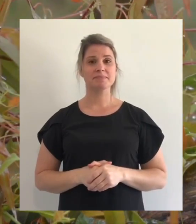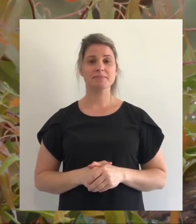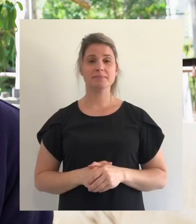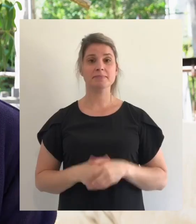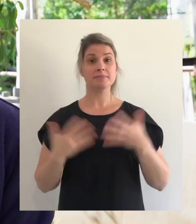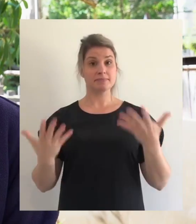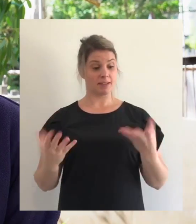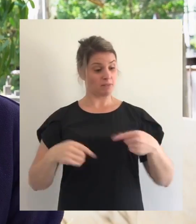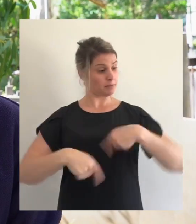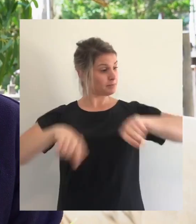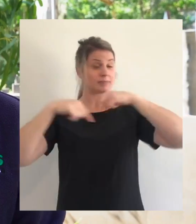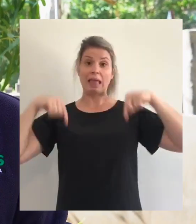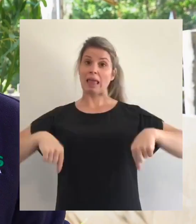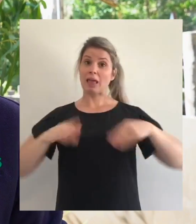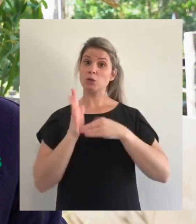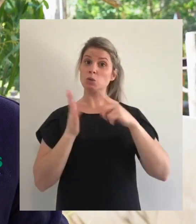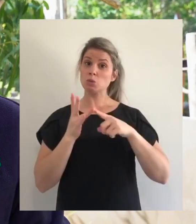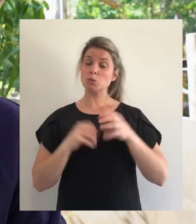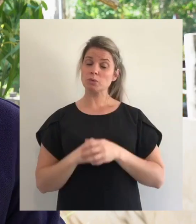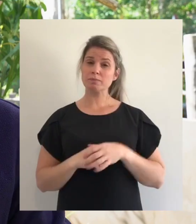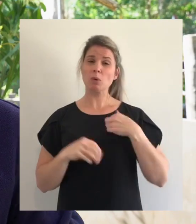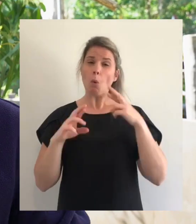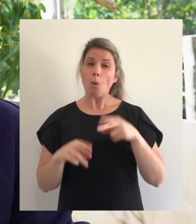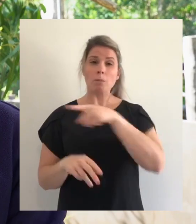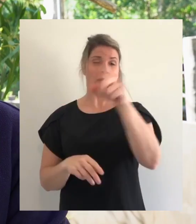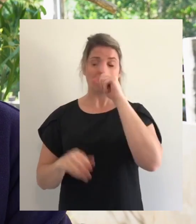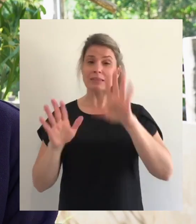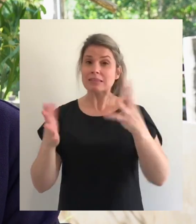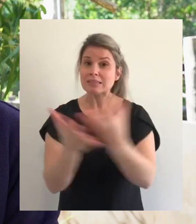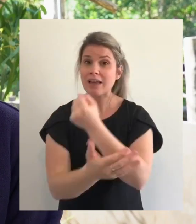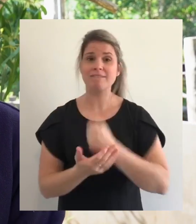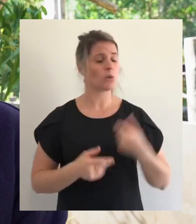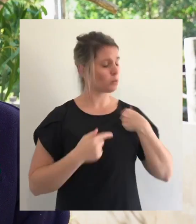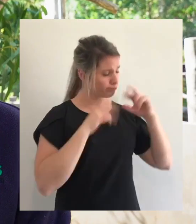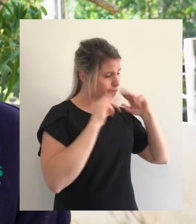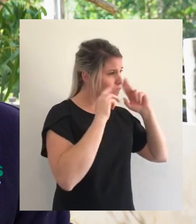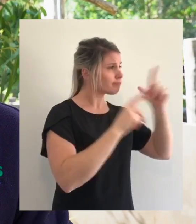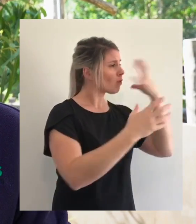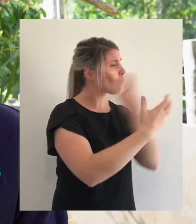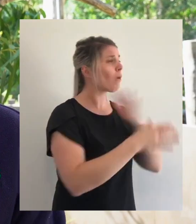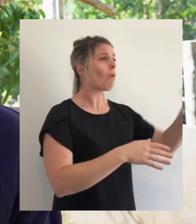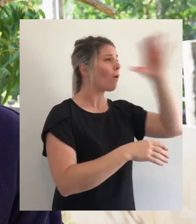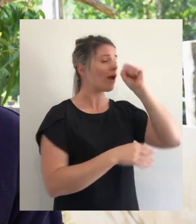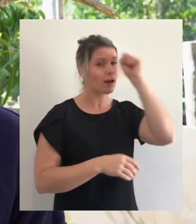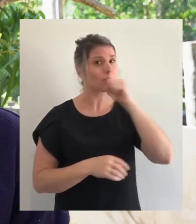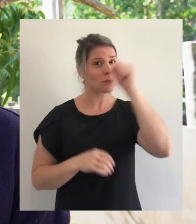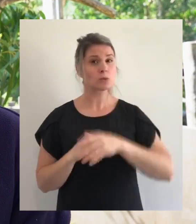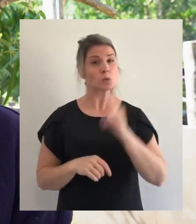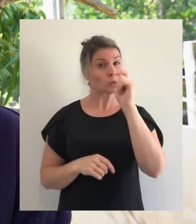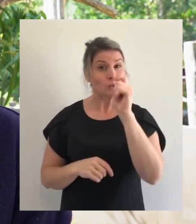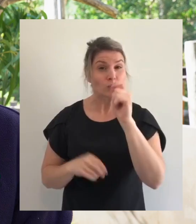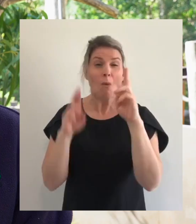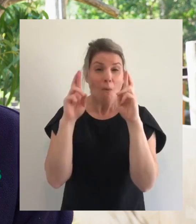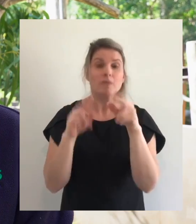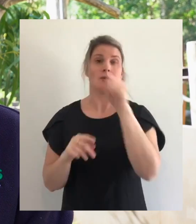And from all of us here at Healesville Sanctuary, we hope that you can stay safe. We're taking care of our animals, so we're hoping that pretty soon you guys will